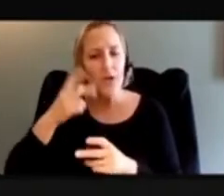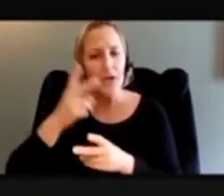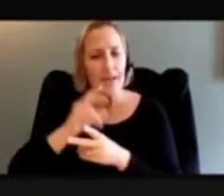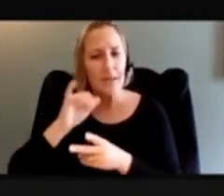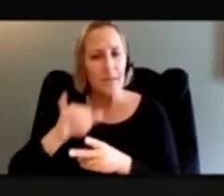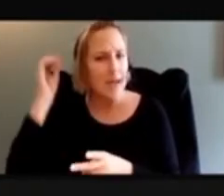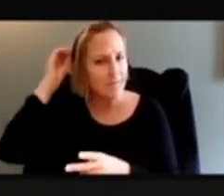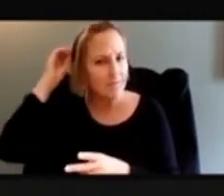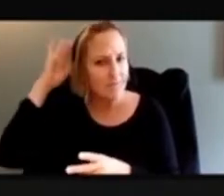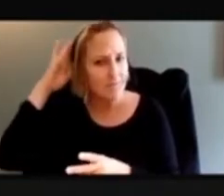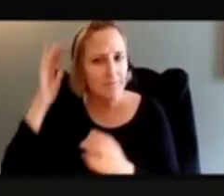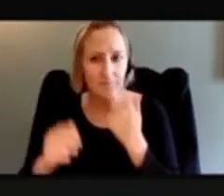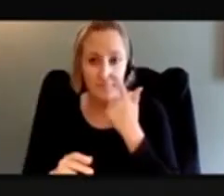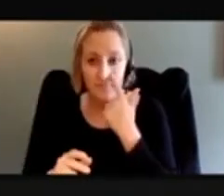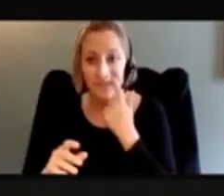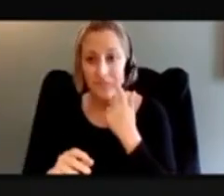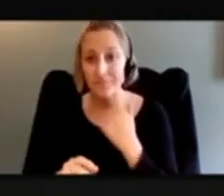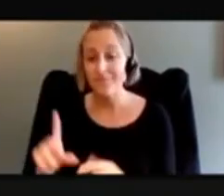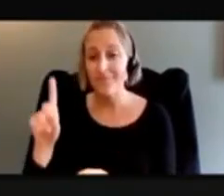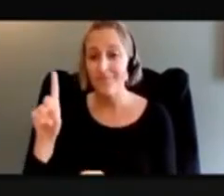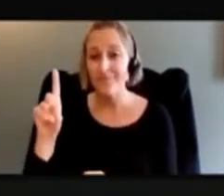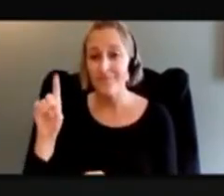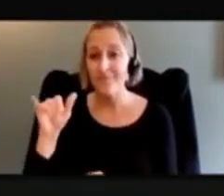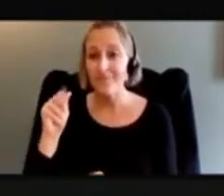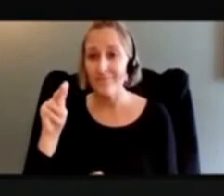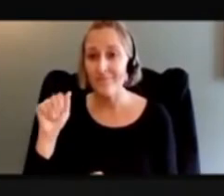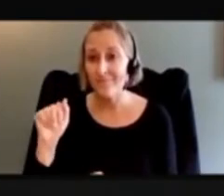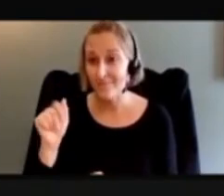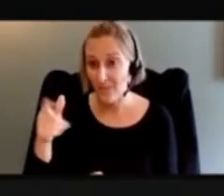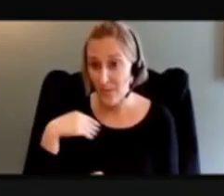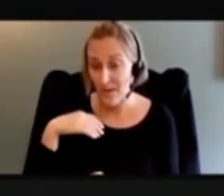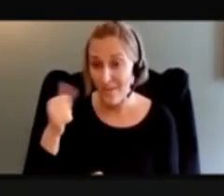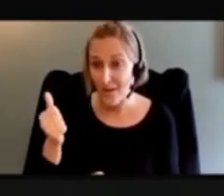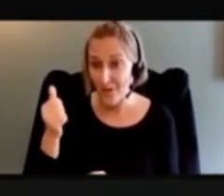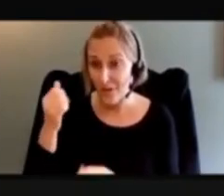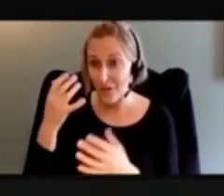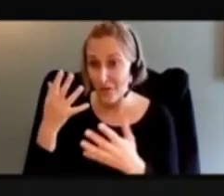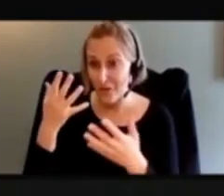Yes, thank you. No, please, if any other concluding remarks you have, please let us know.